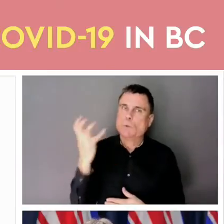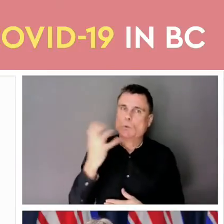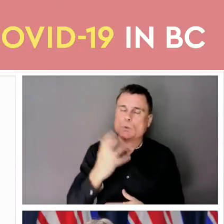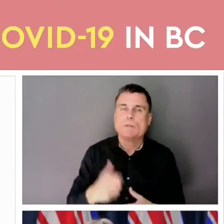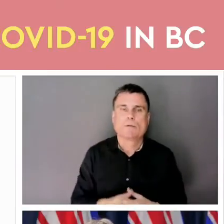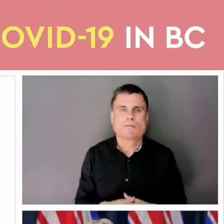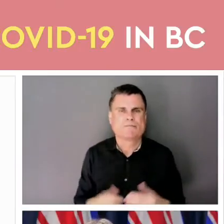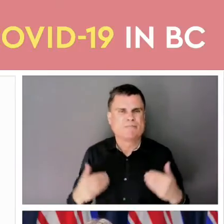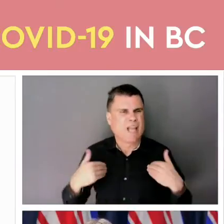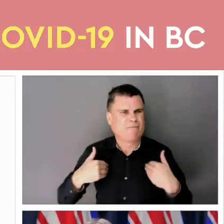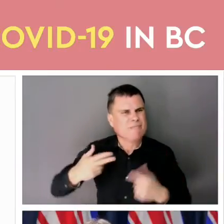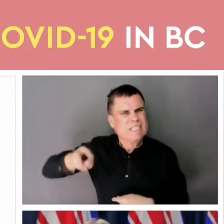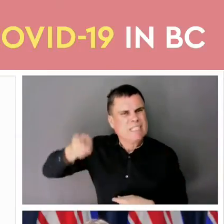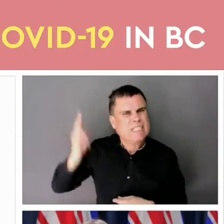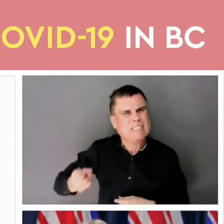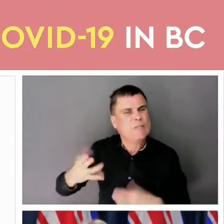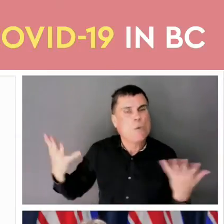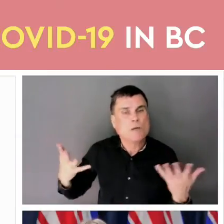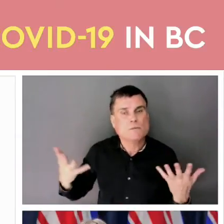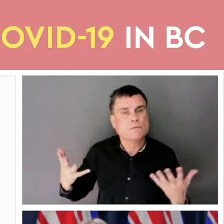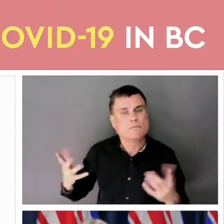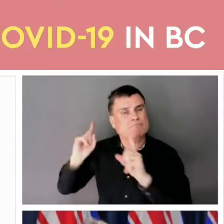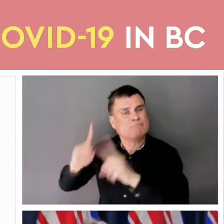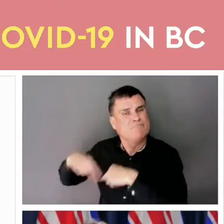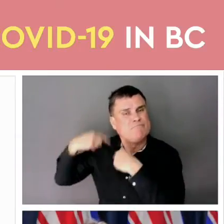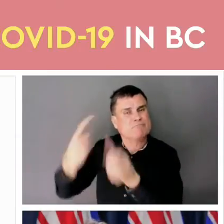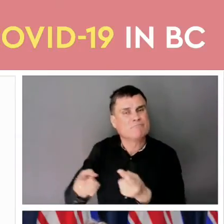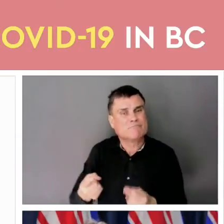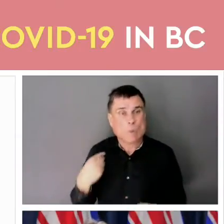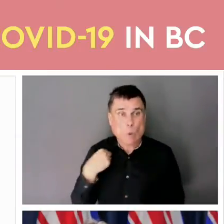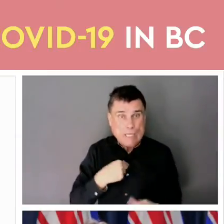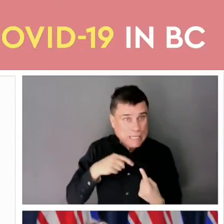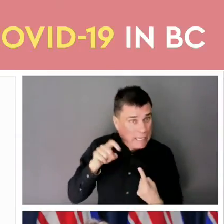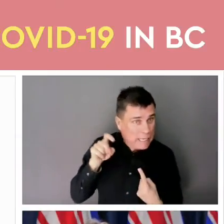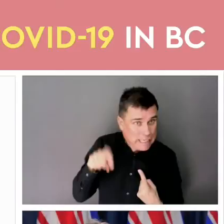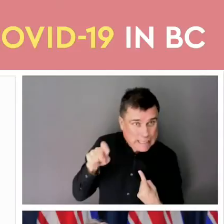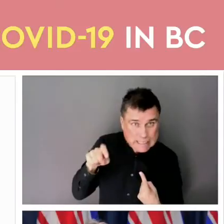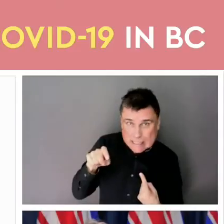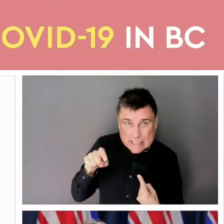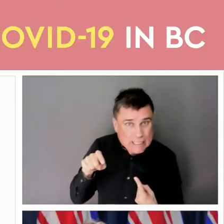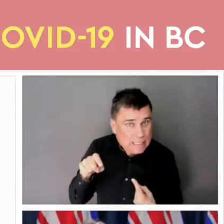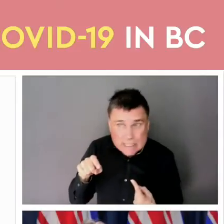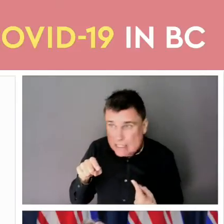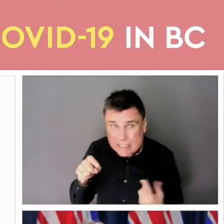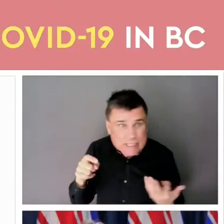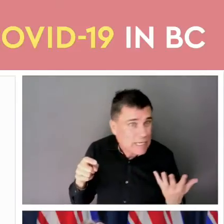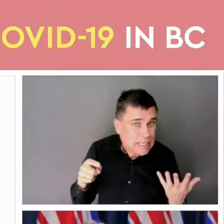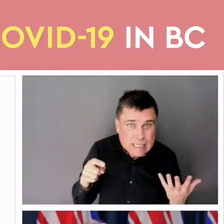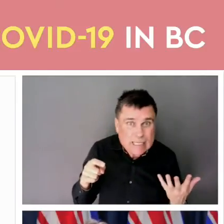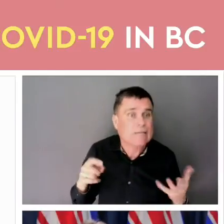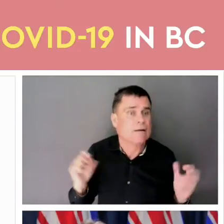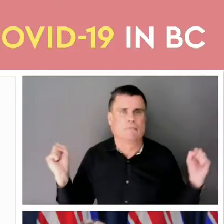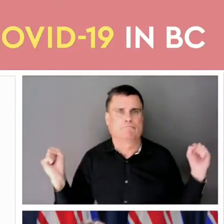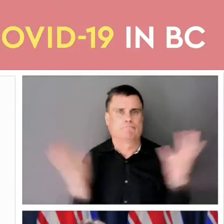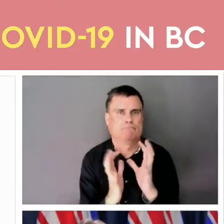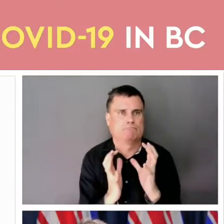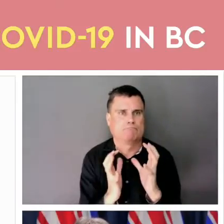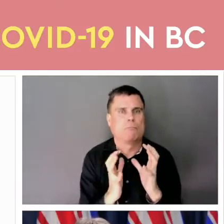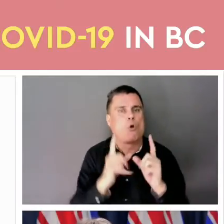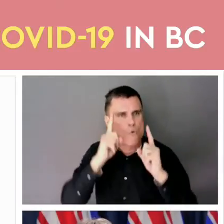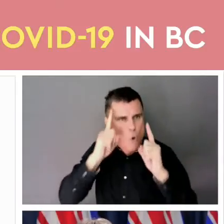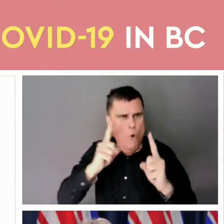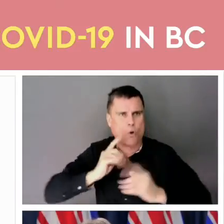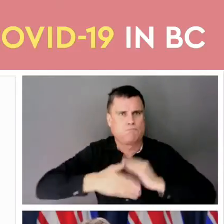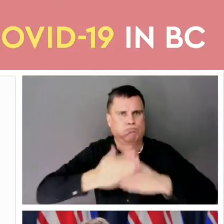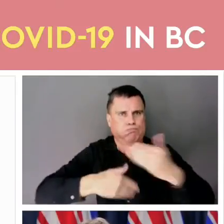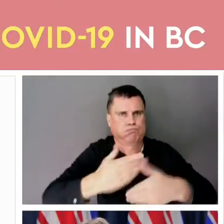complex initiatives that require involvement of our whole province. And you know, just an example of that is